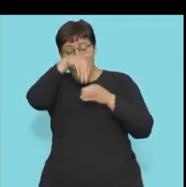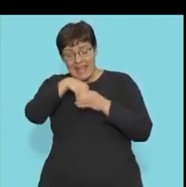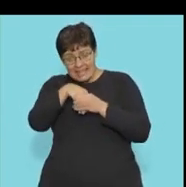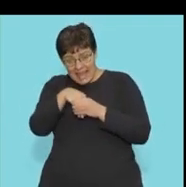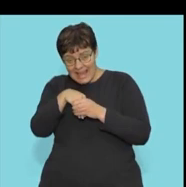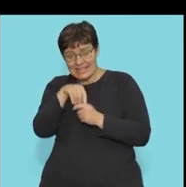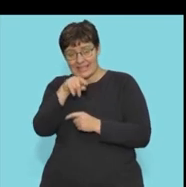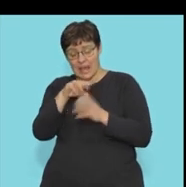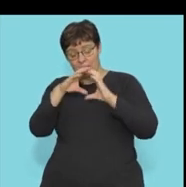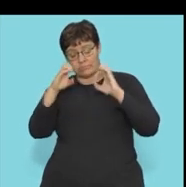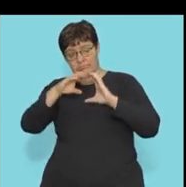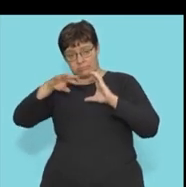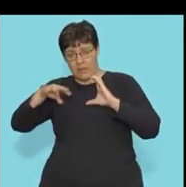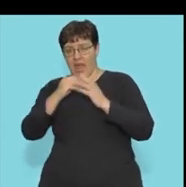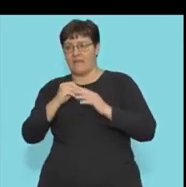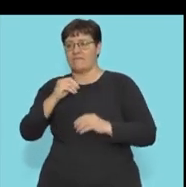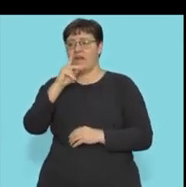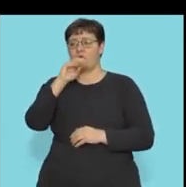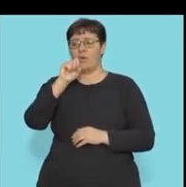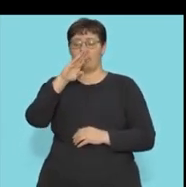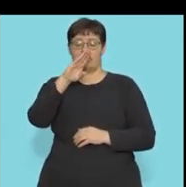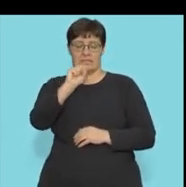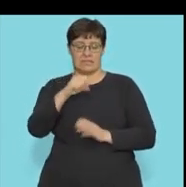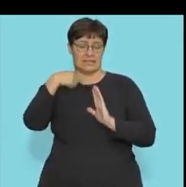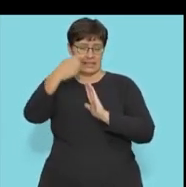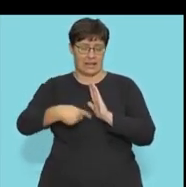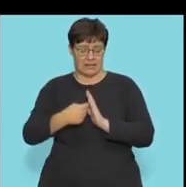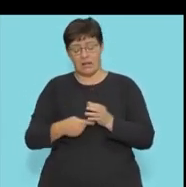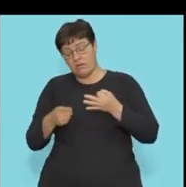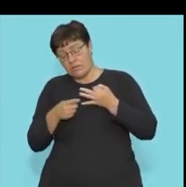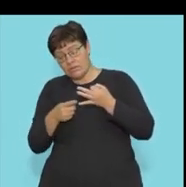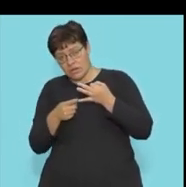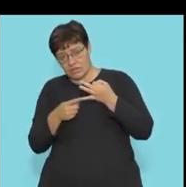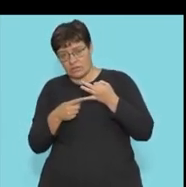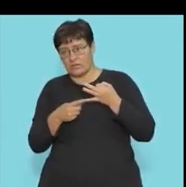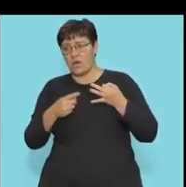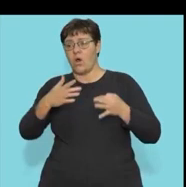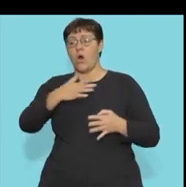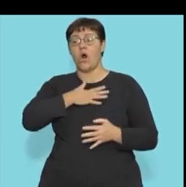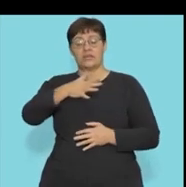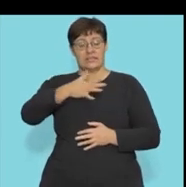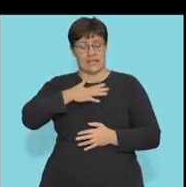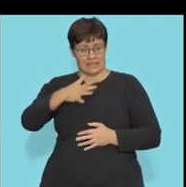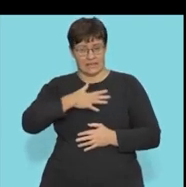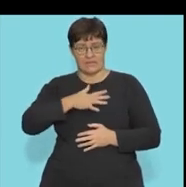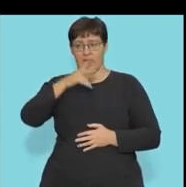inside the mitochondria we have the Krebs cycle. And the third stage is called oxidative